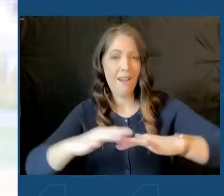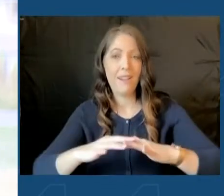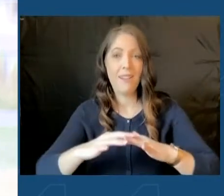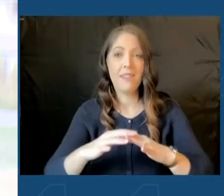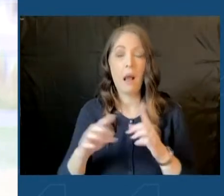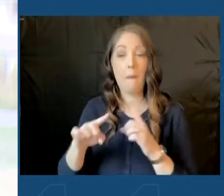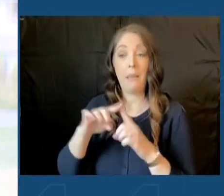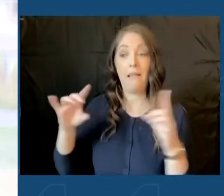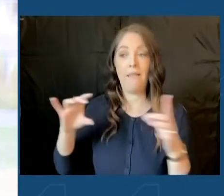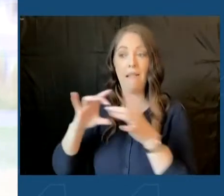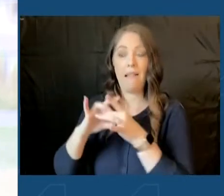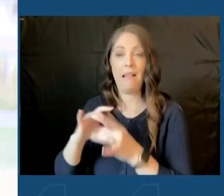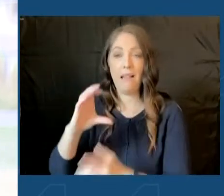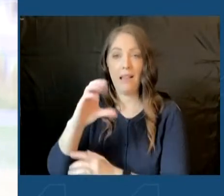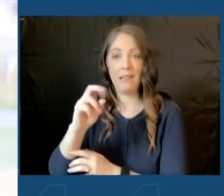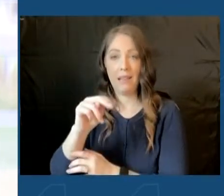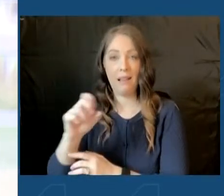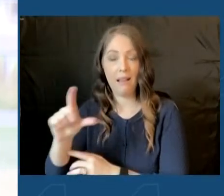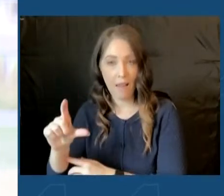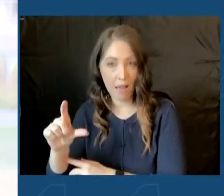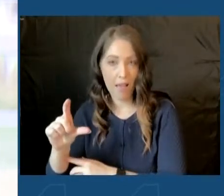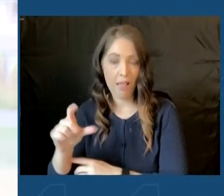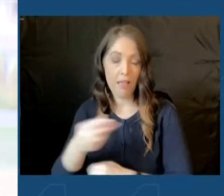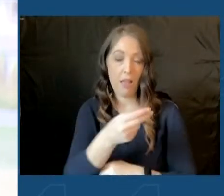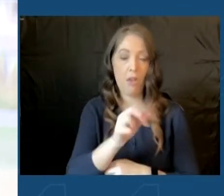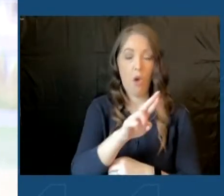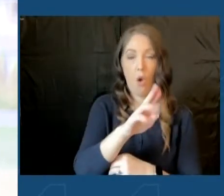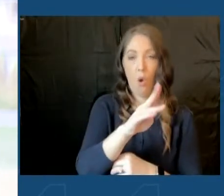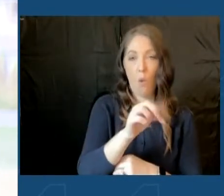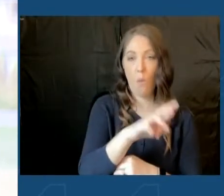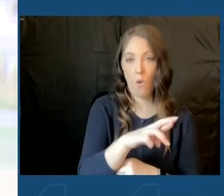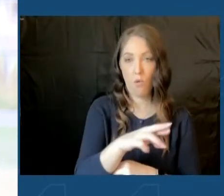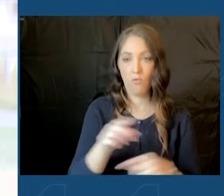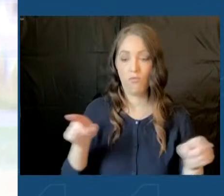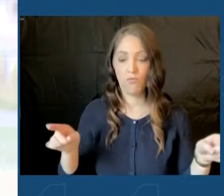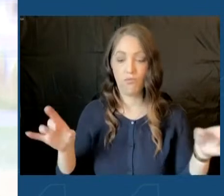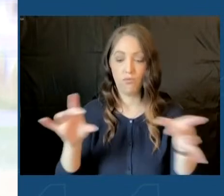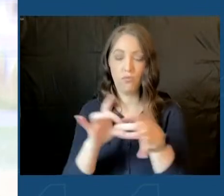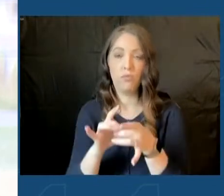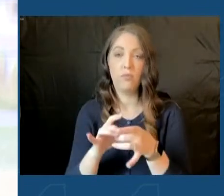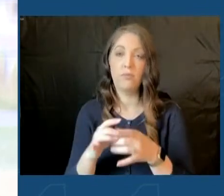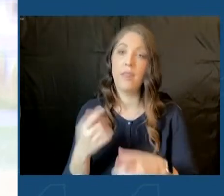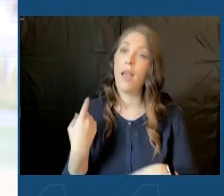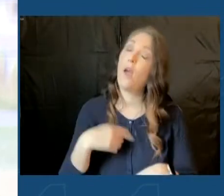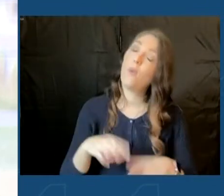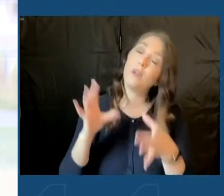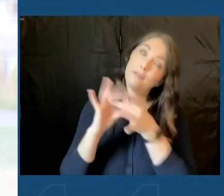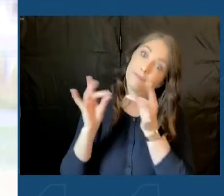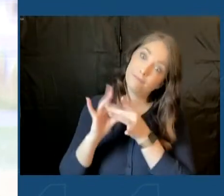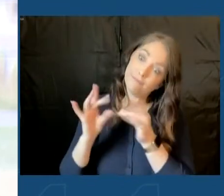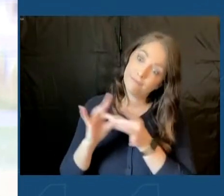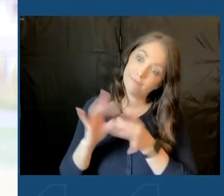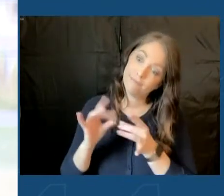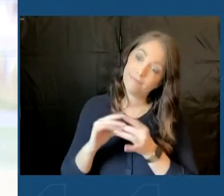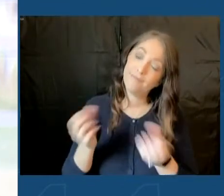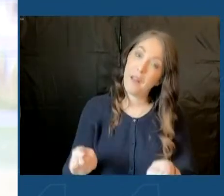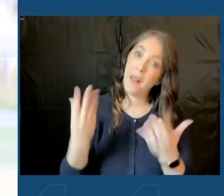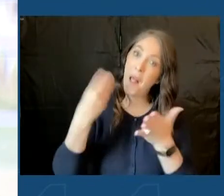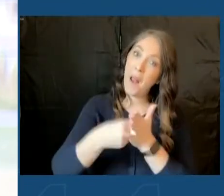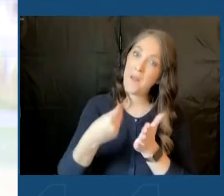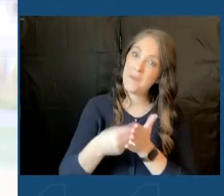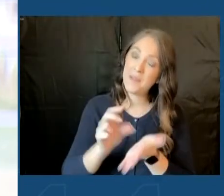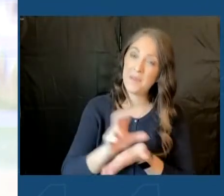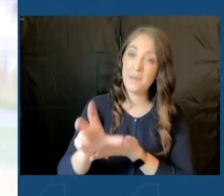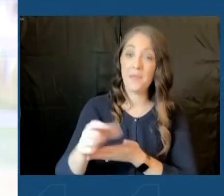Side. And we've also talked about spending a lot of money here. And I'm proud to say that today I'm ready